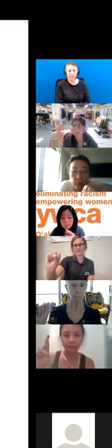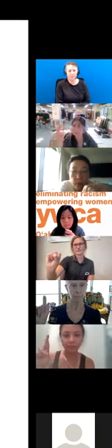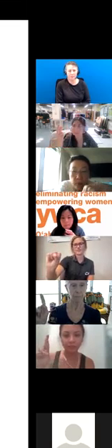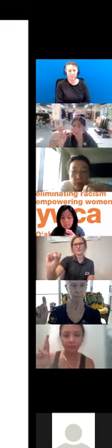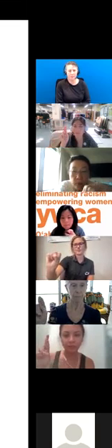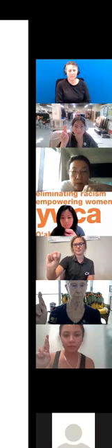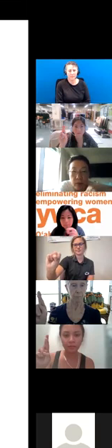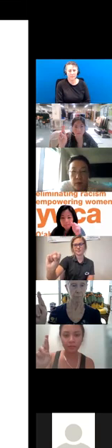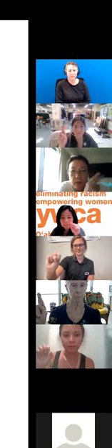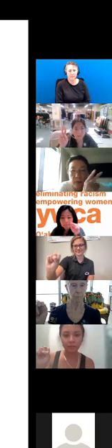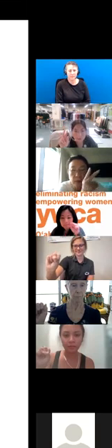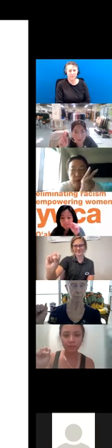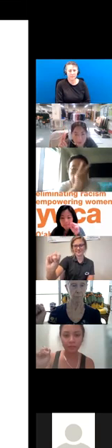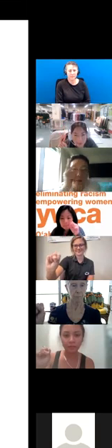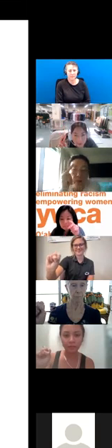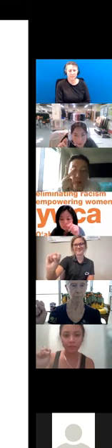S.